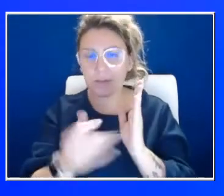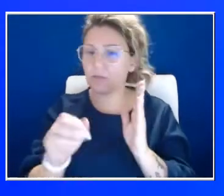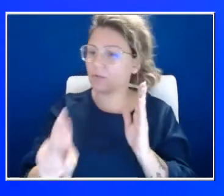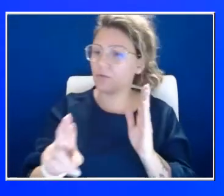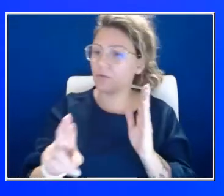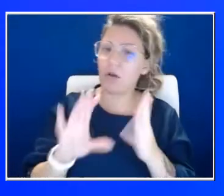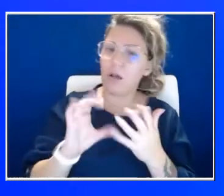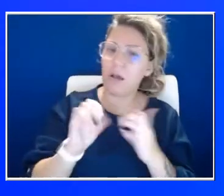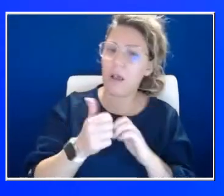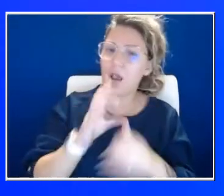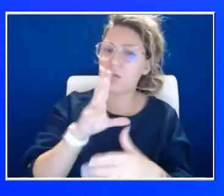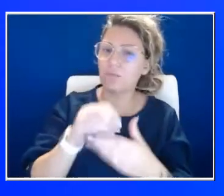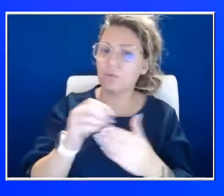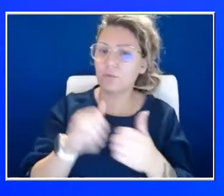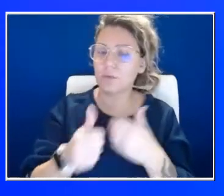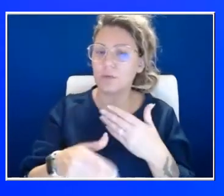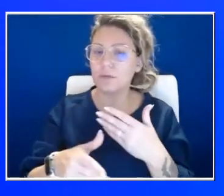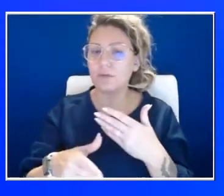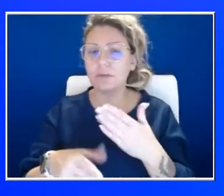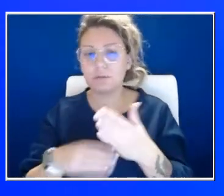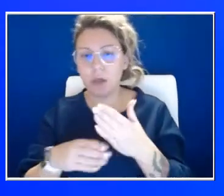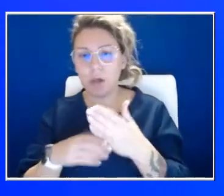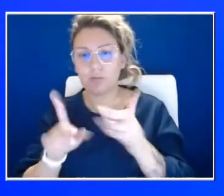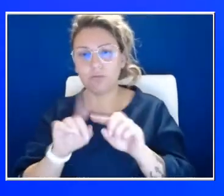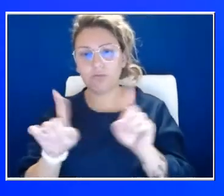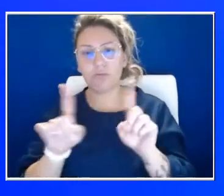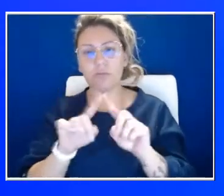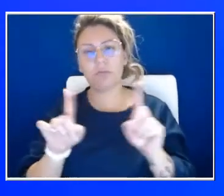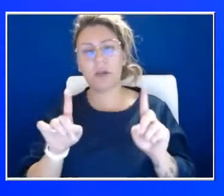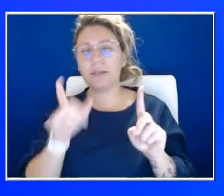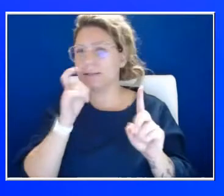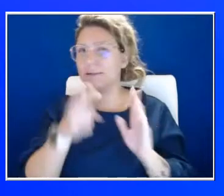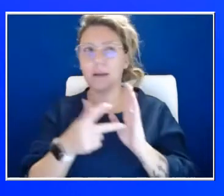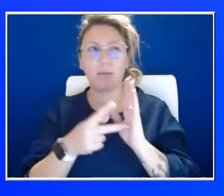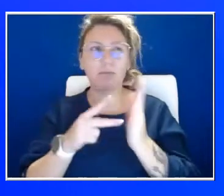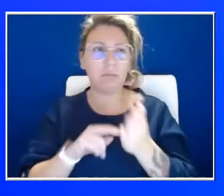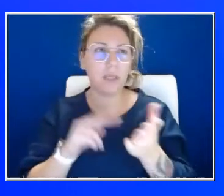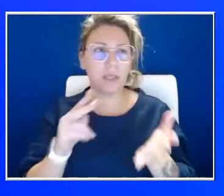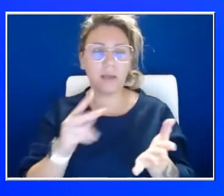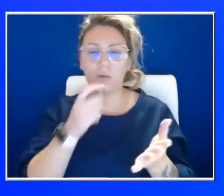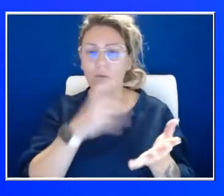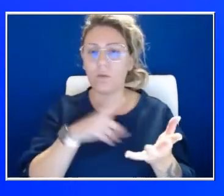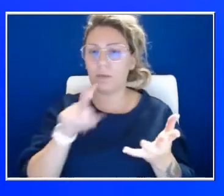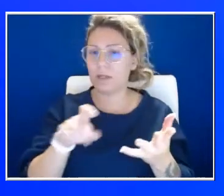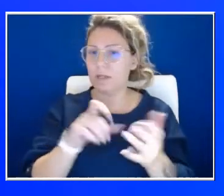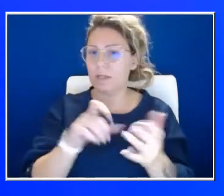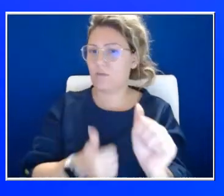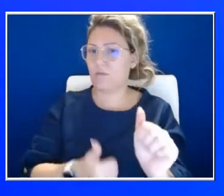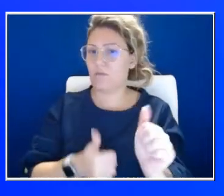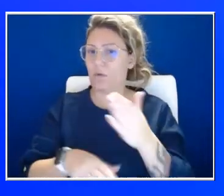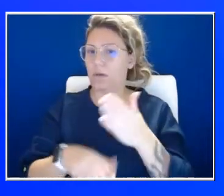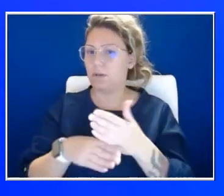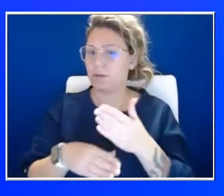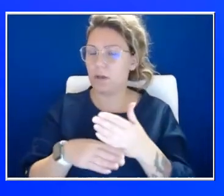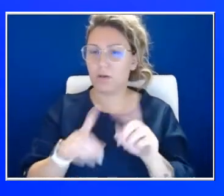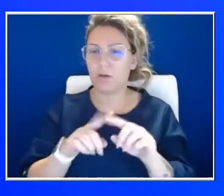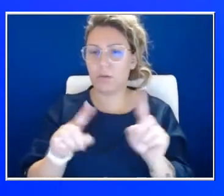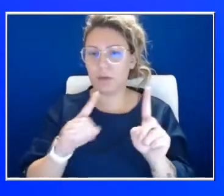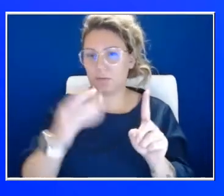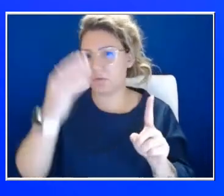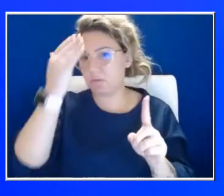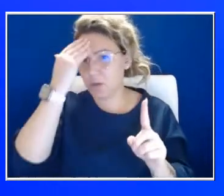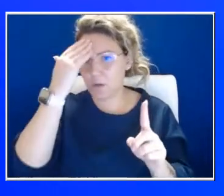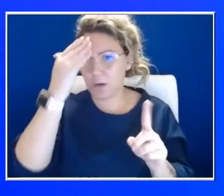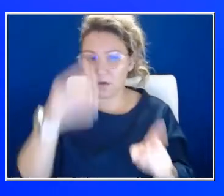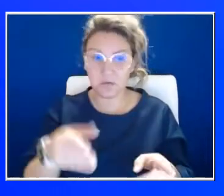participate in soccer differently? But I think it doesn't mean that women should avoid soccer. It's just that be aware there's ways that they